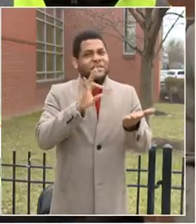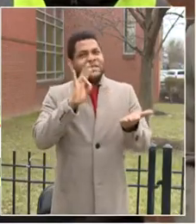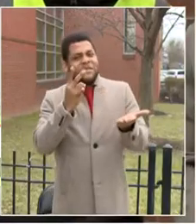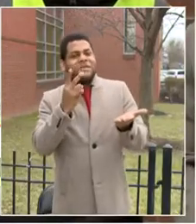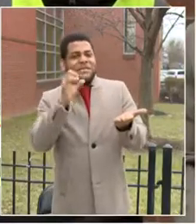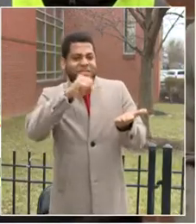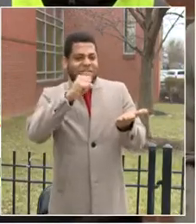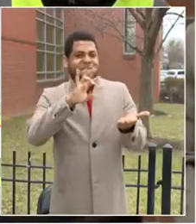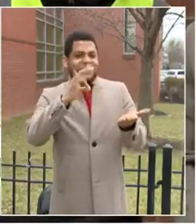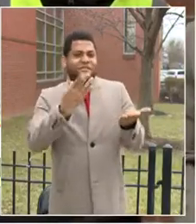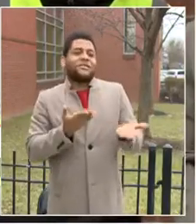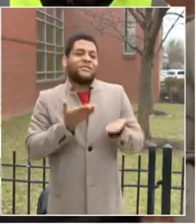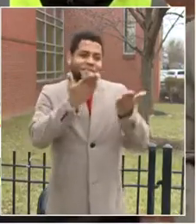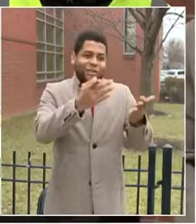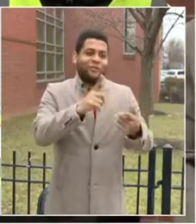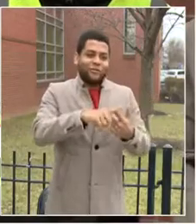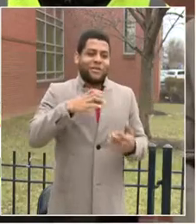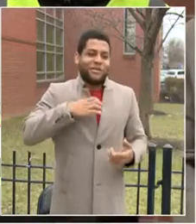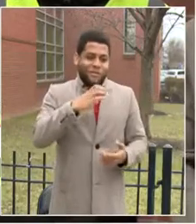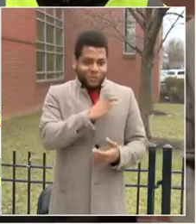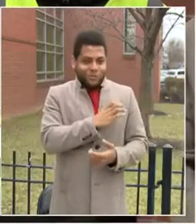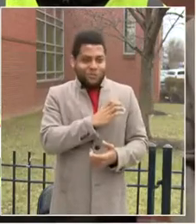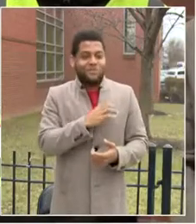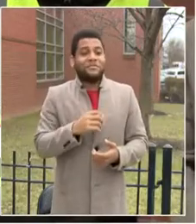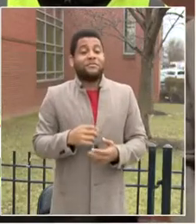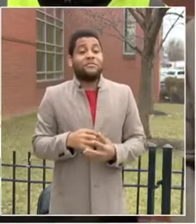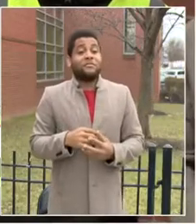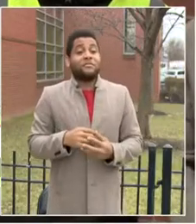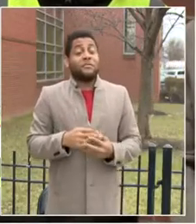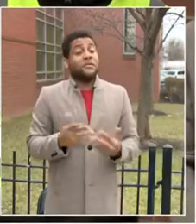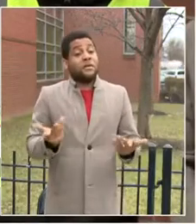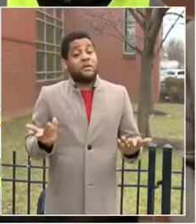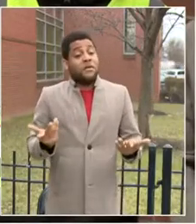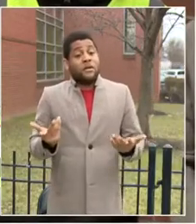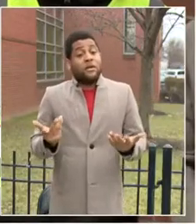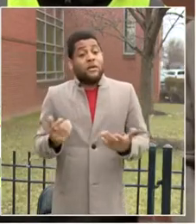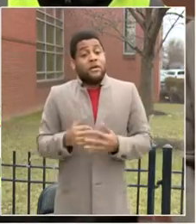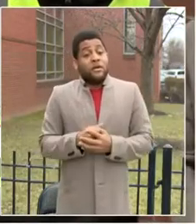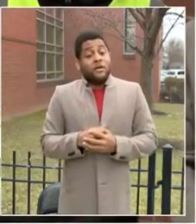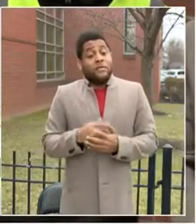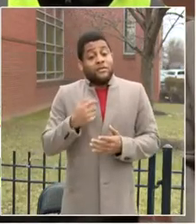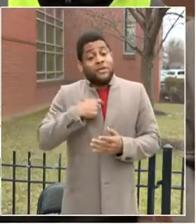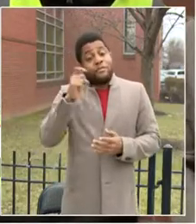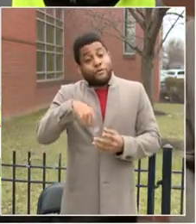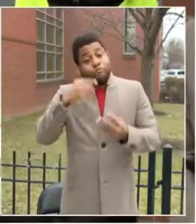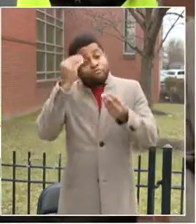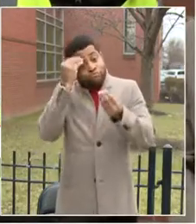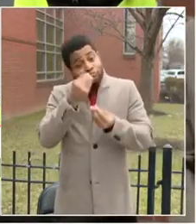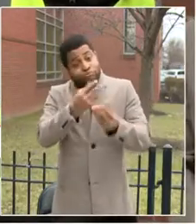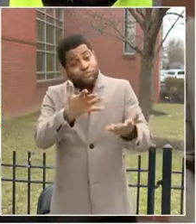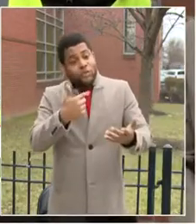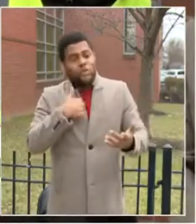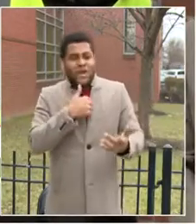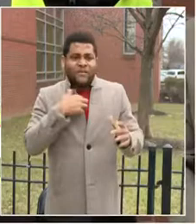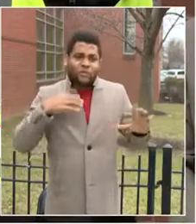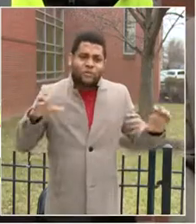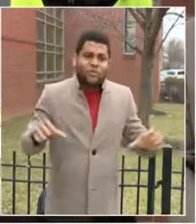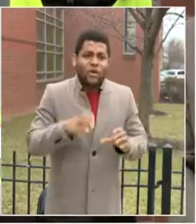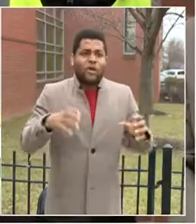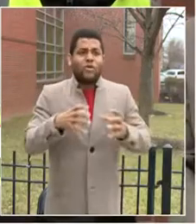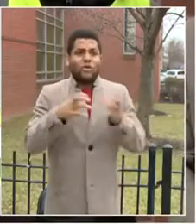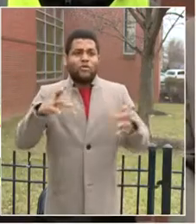seventh budget presentation to the council. And I have to say, we've been able to do a lot of things in 7 years, but this